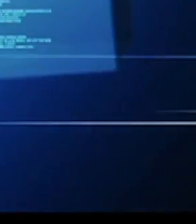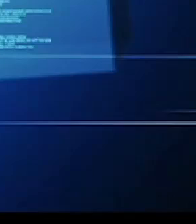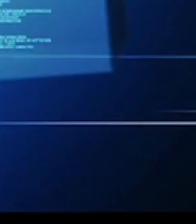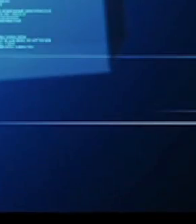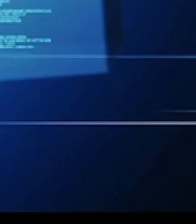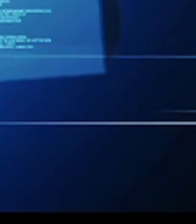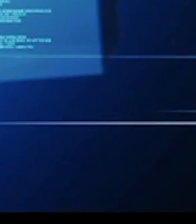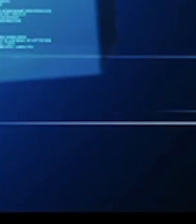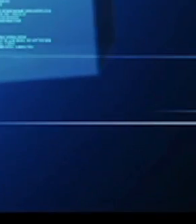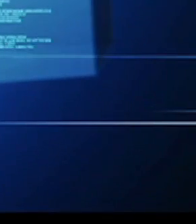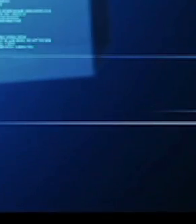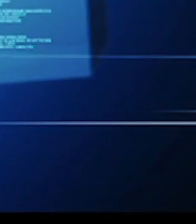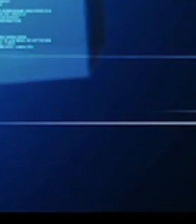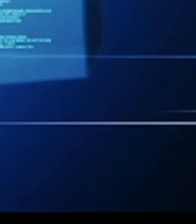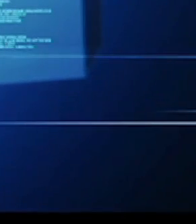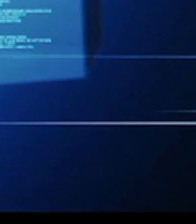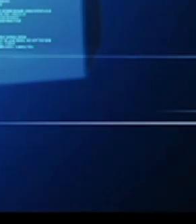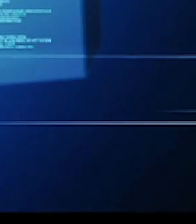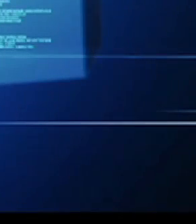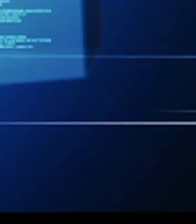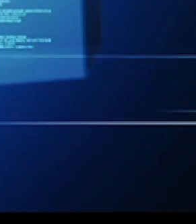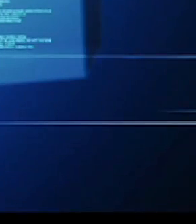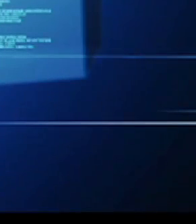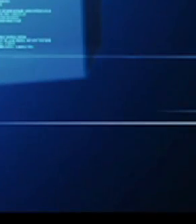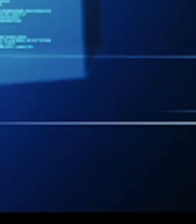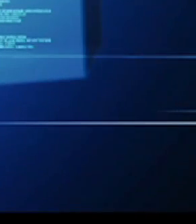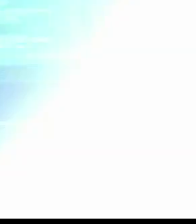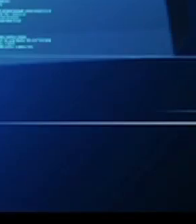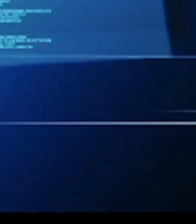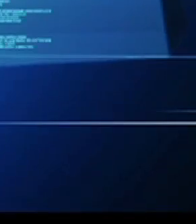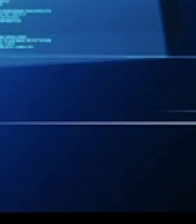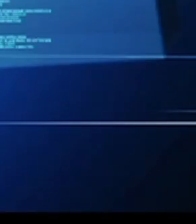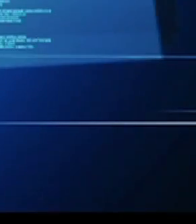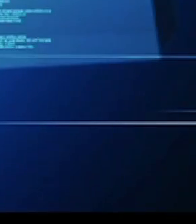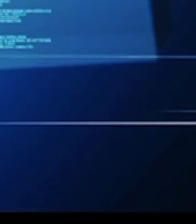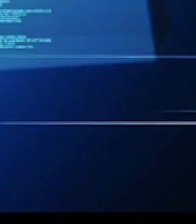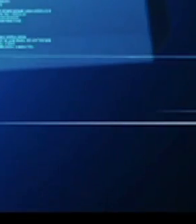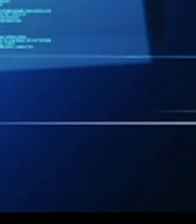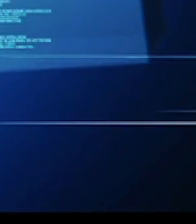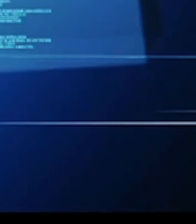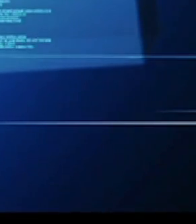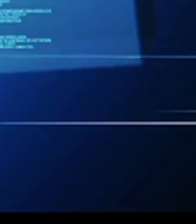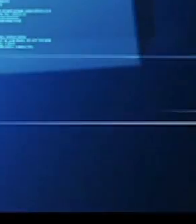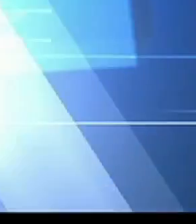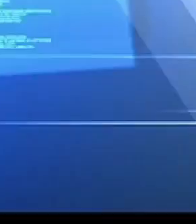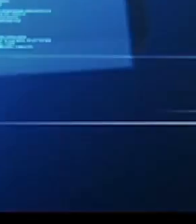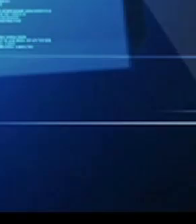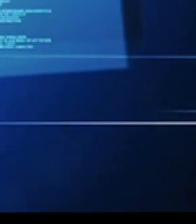This is ZNS Total Sports.